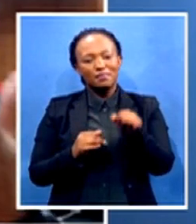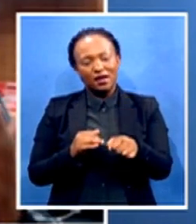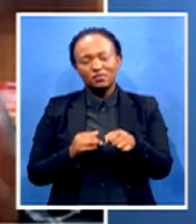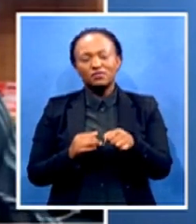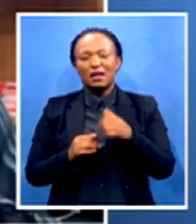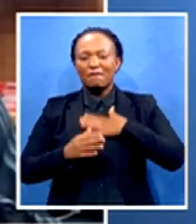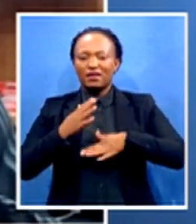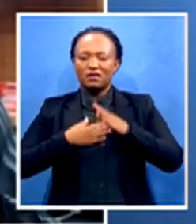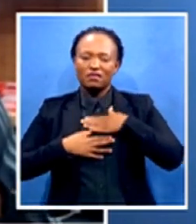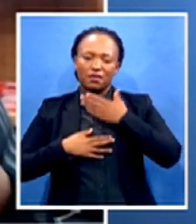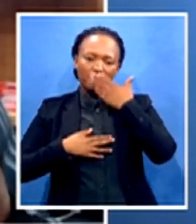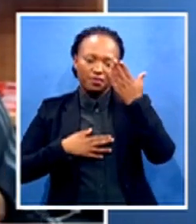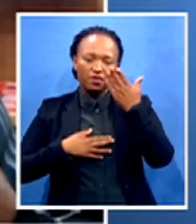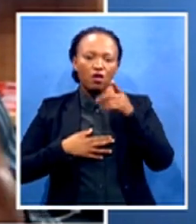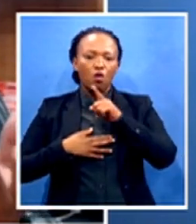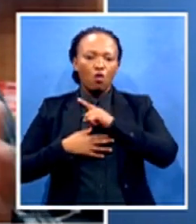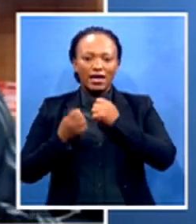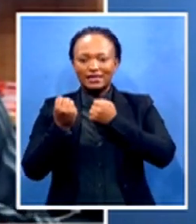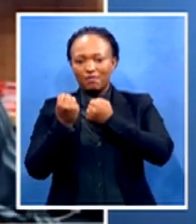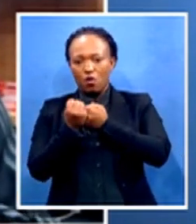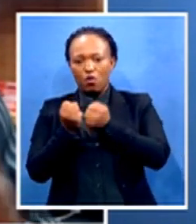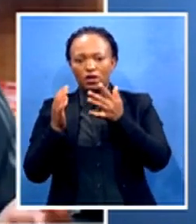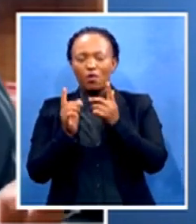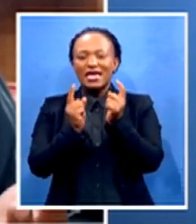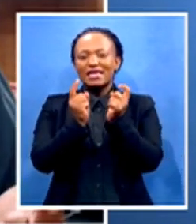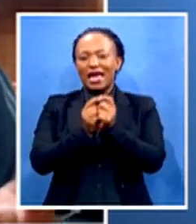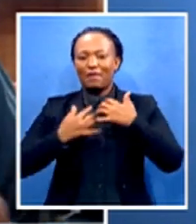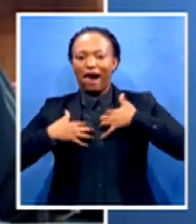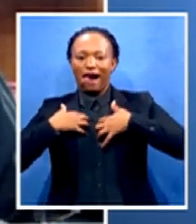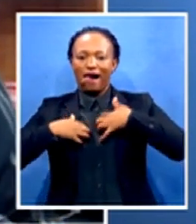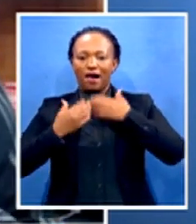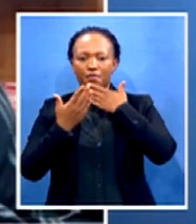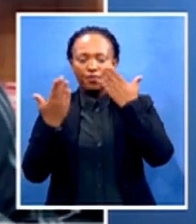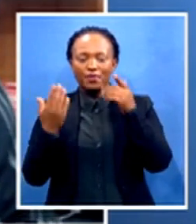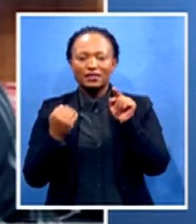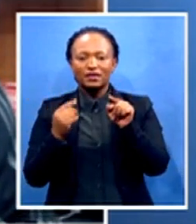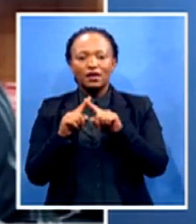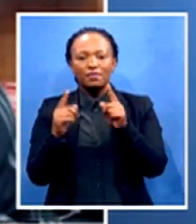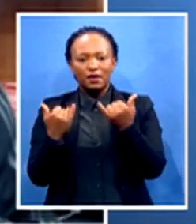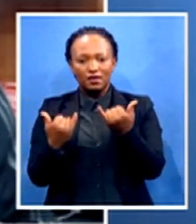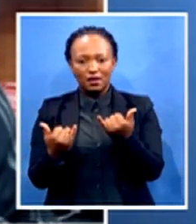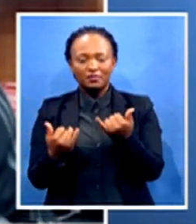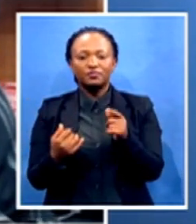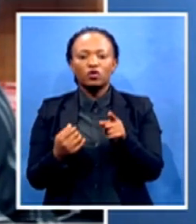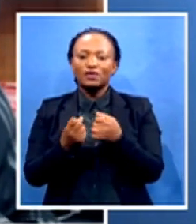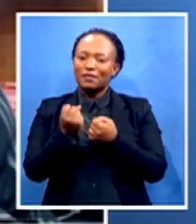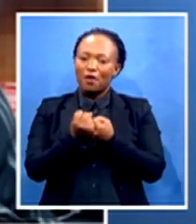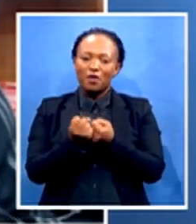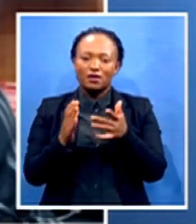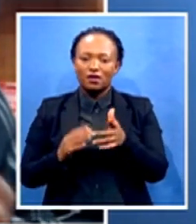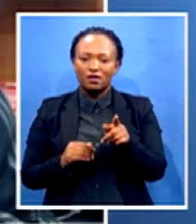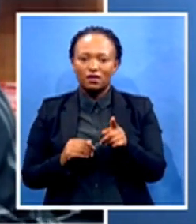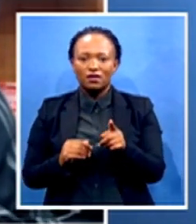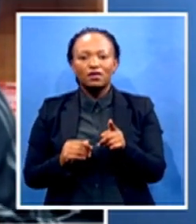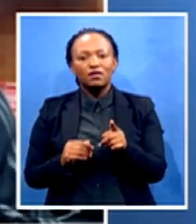does not become exciting. And those teams that are used to supporters, they must be suffering right now. So let the supporters be patient. If the